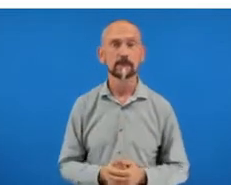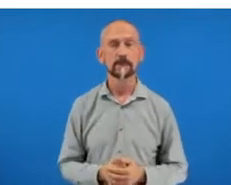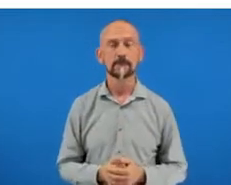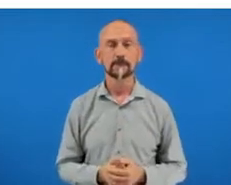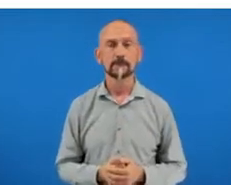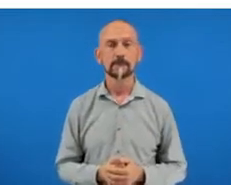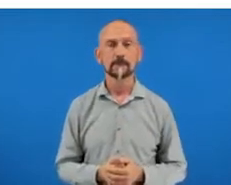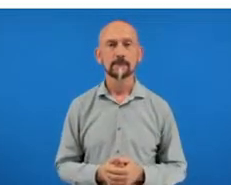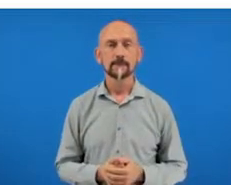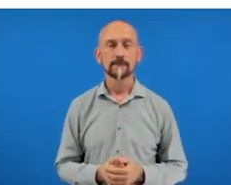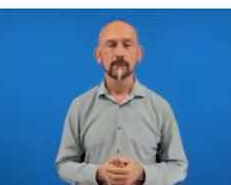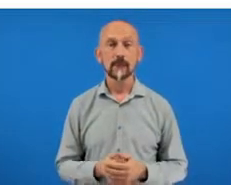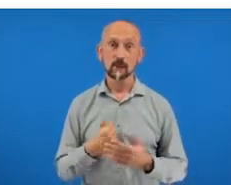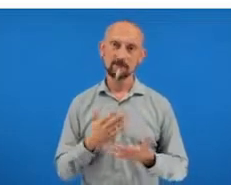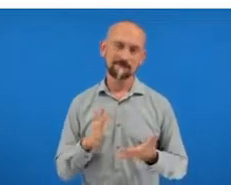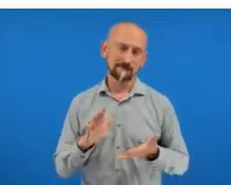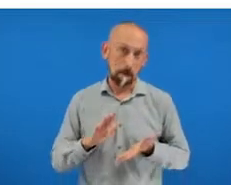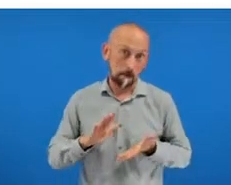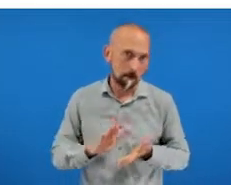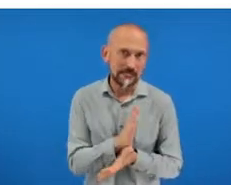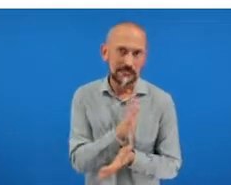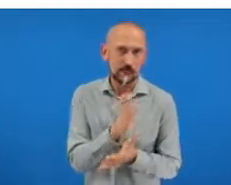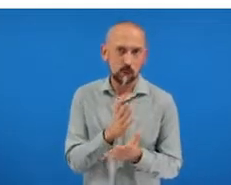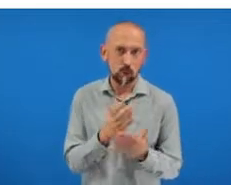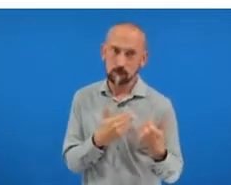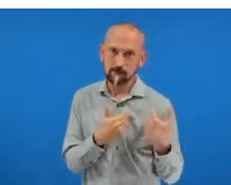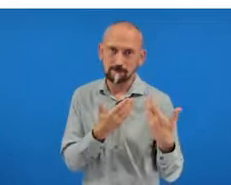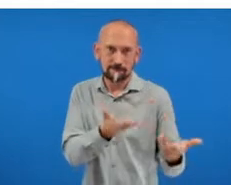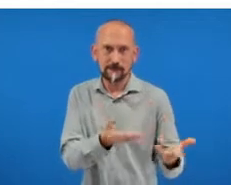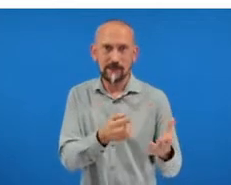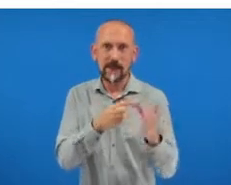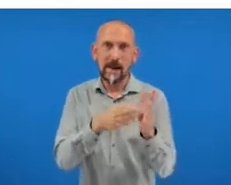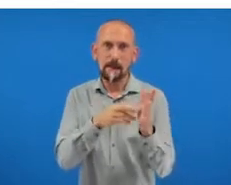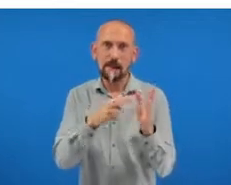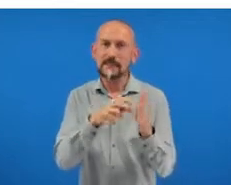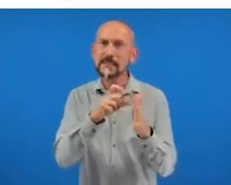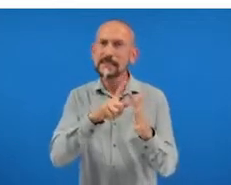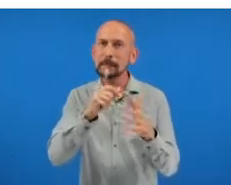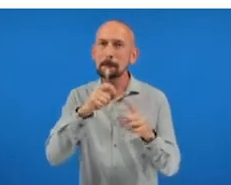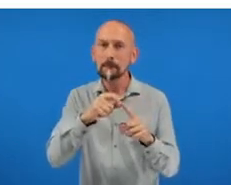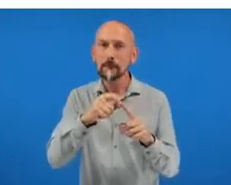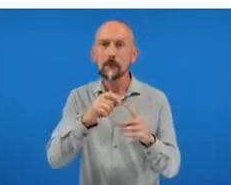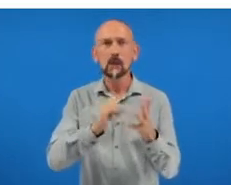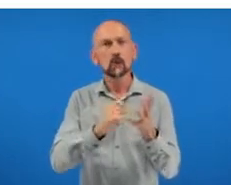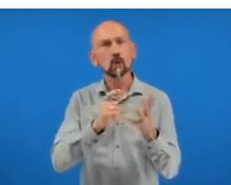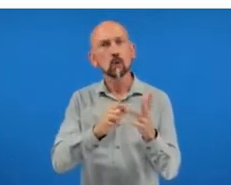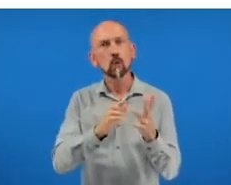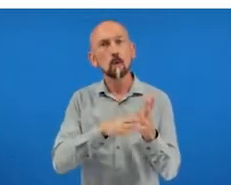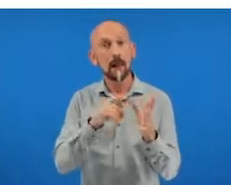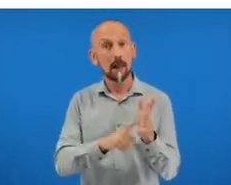So it was with great pleasure that I'm now handing over to Amandeep Sumal. Amandeep, over to you.